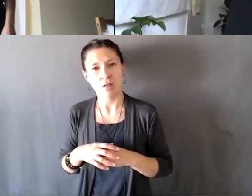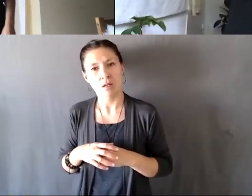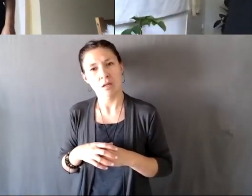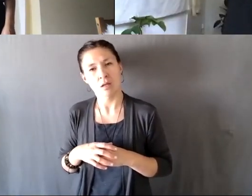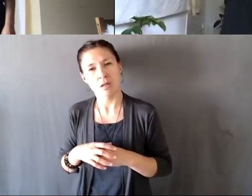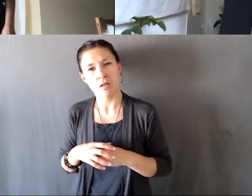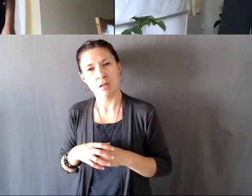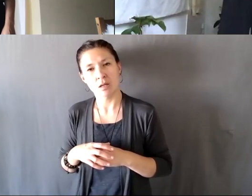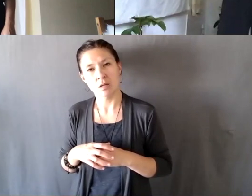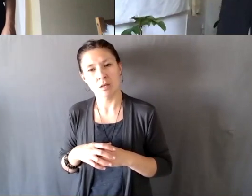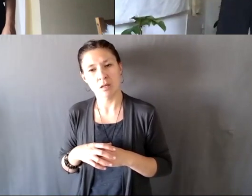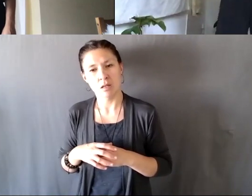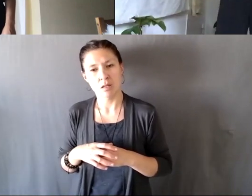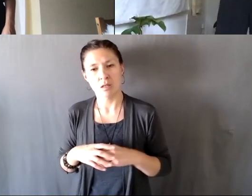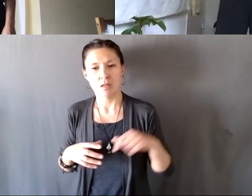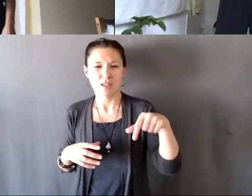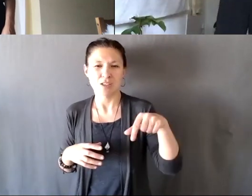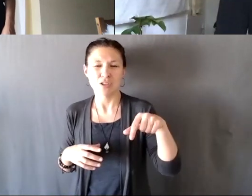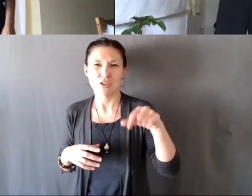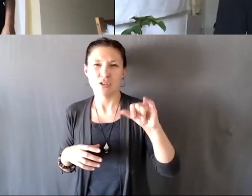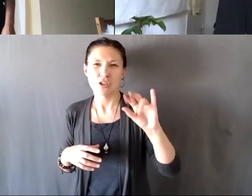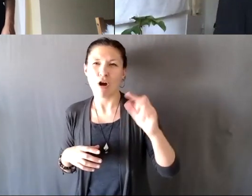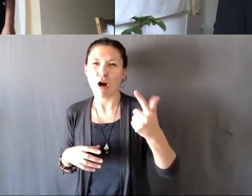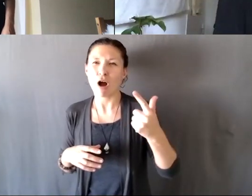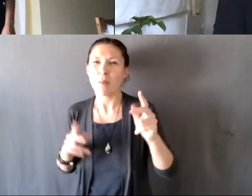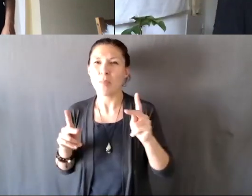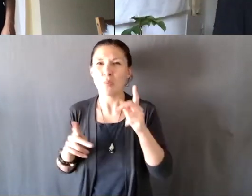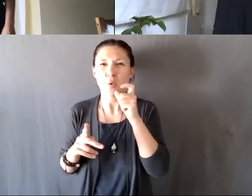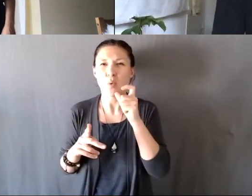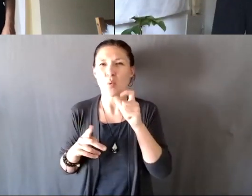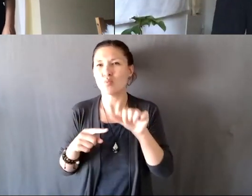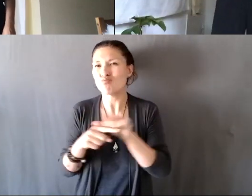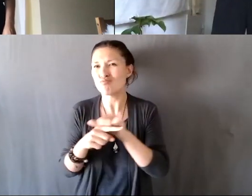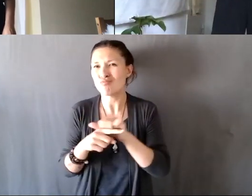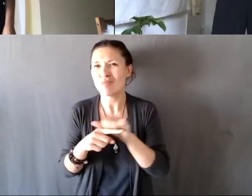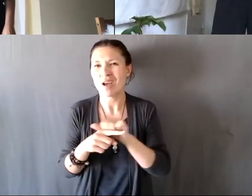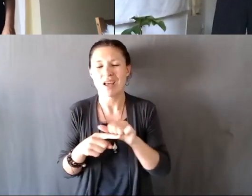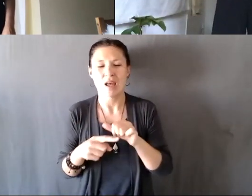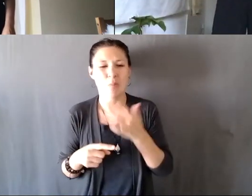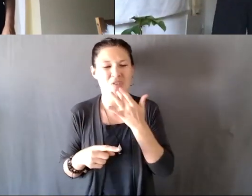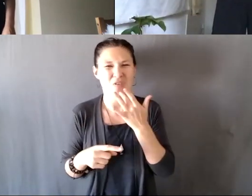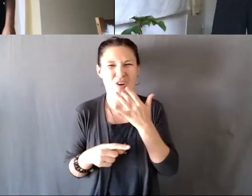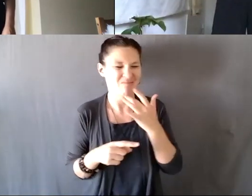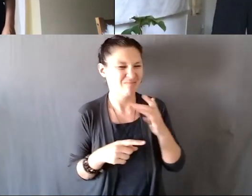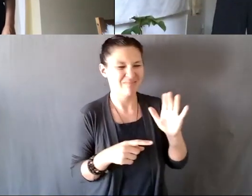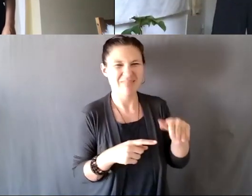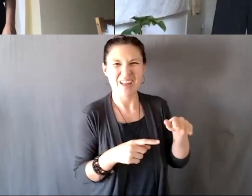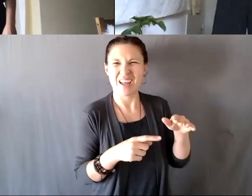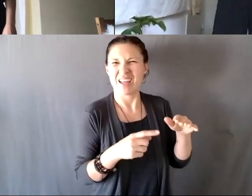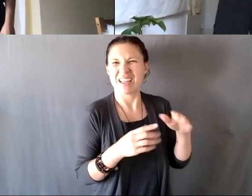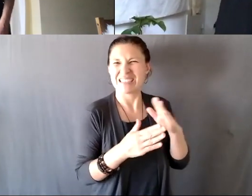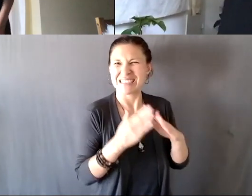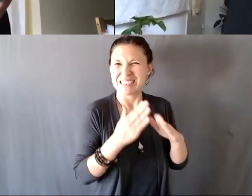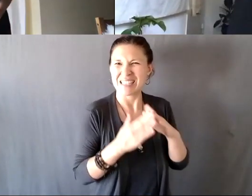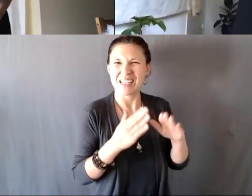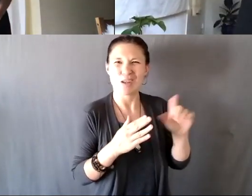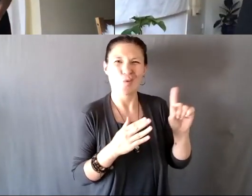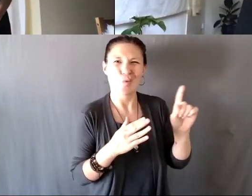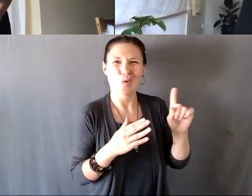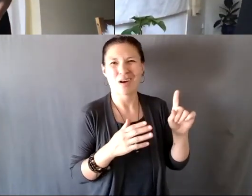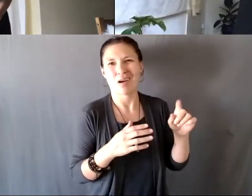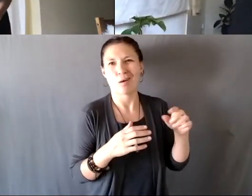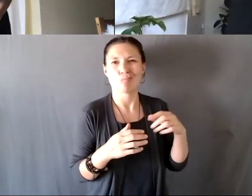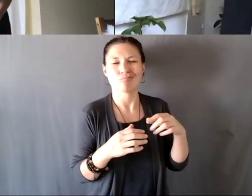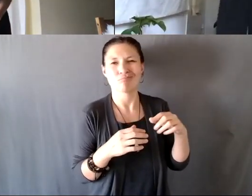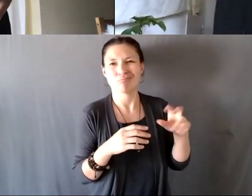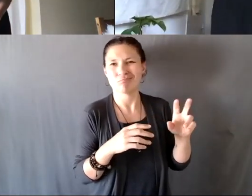trivial affairs of court life and wanted to live in mountains or in the wilderness. And they learned many secrets of cultivating